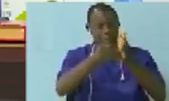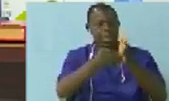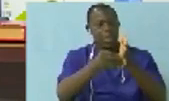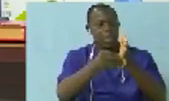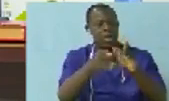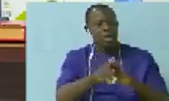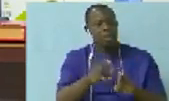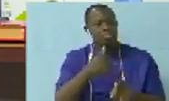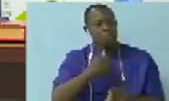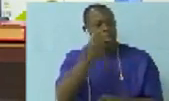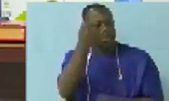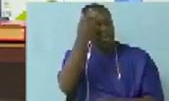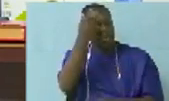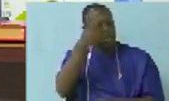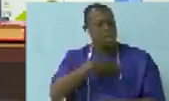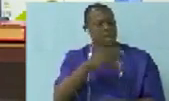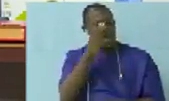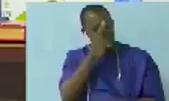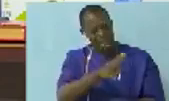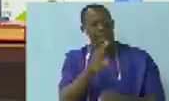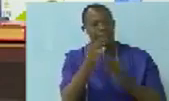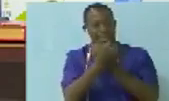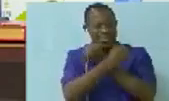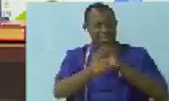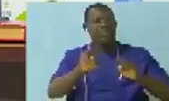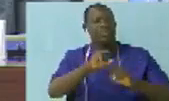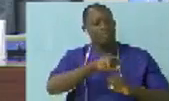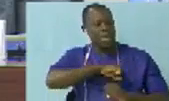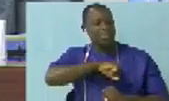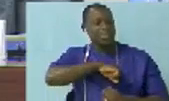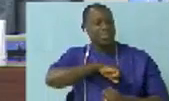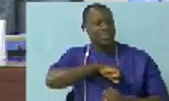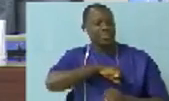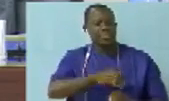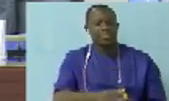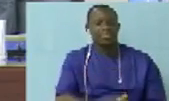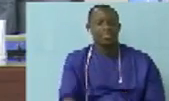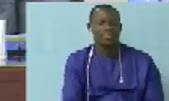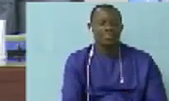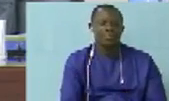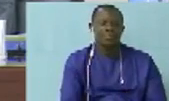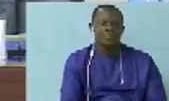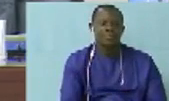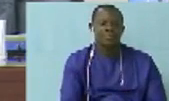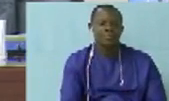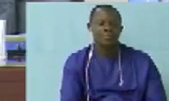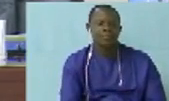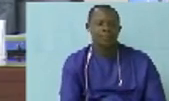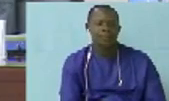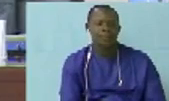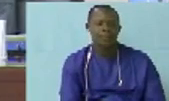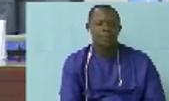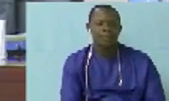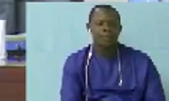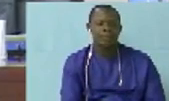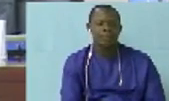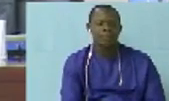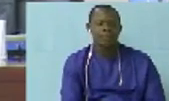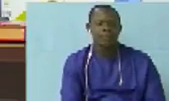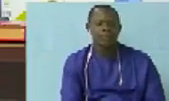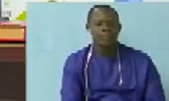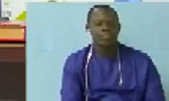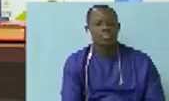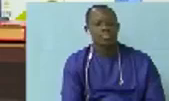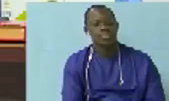I was trying to save myself. Council mun faham munanna CDS muno woni IG police